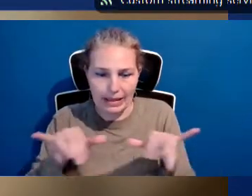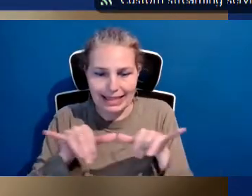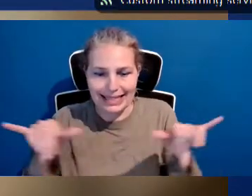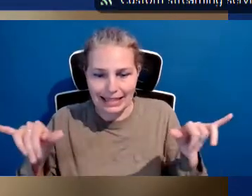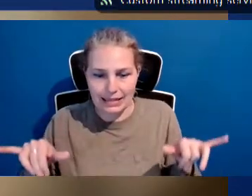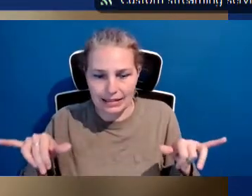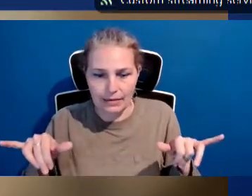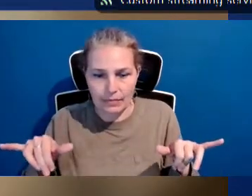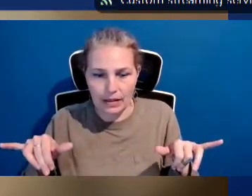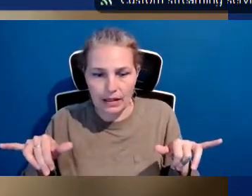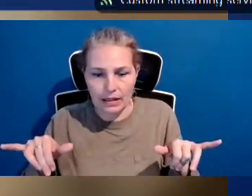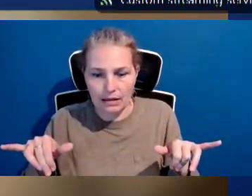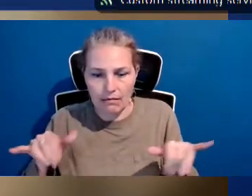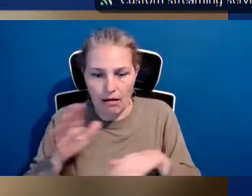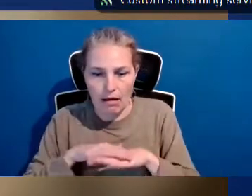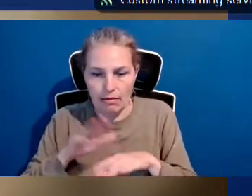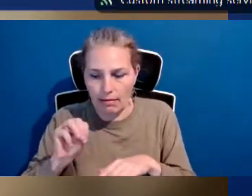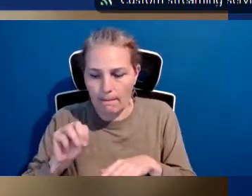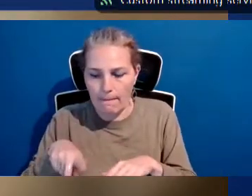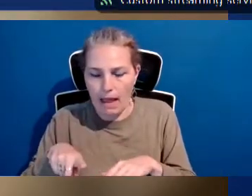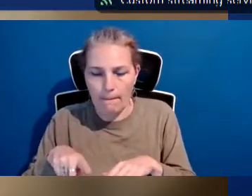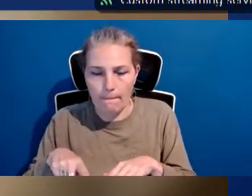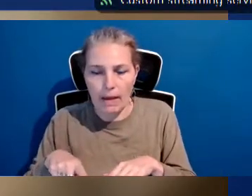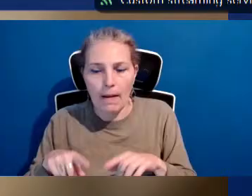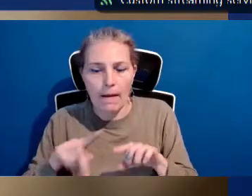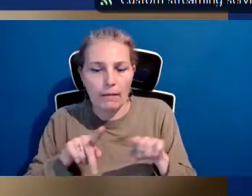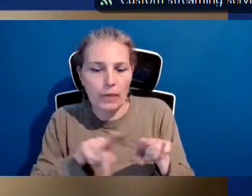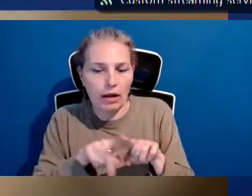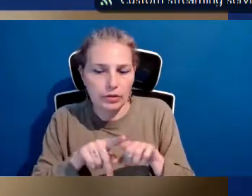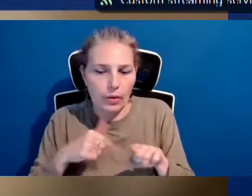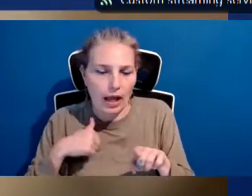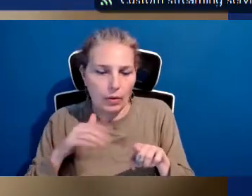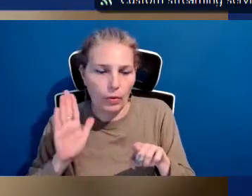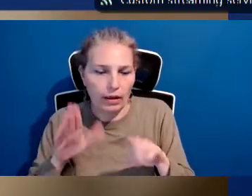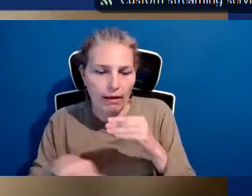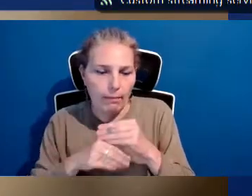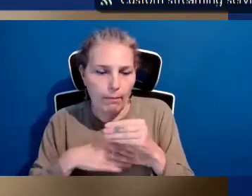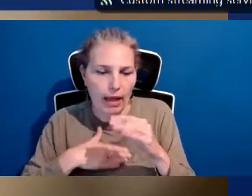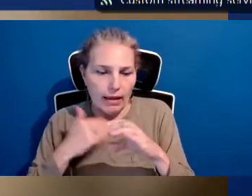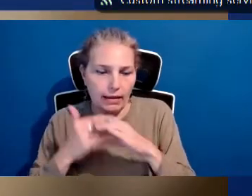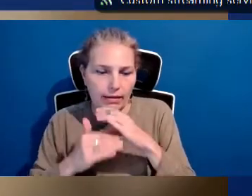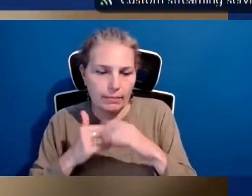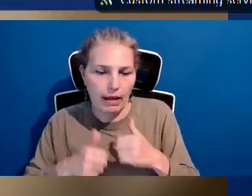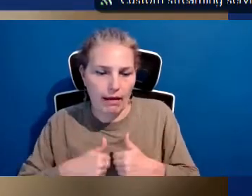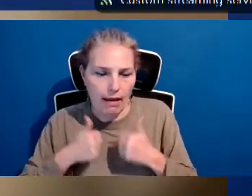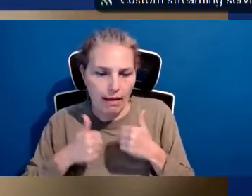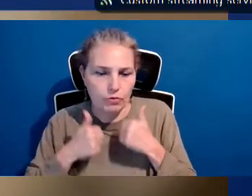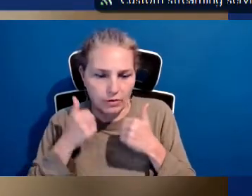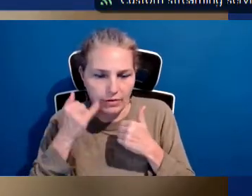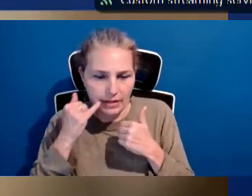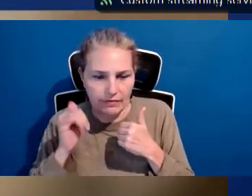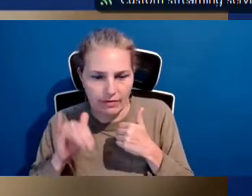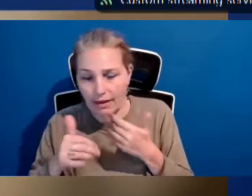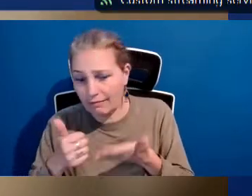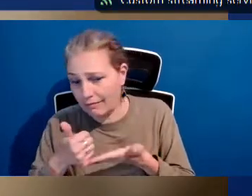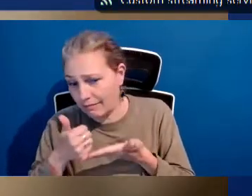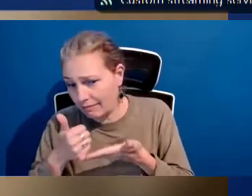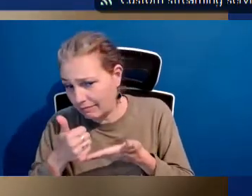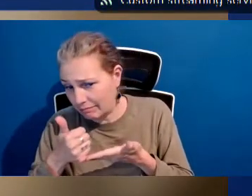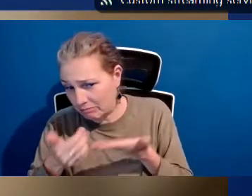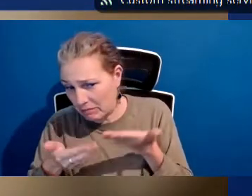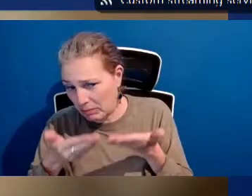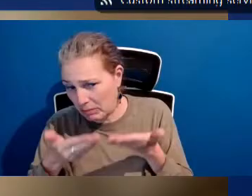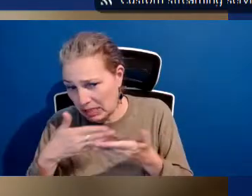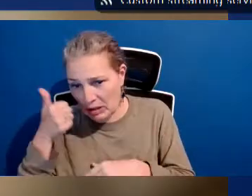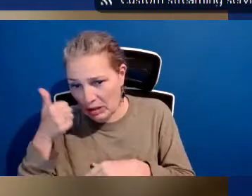the meantime, I'll give them my email address if that would be better